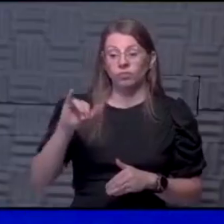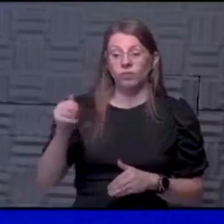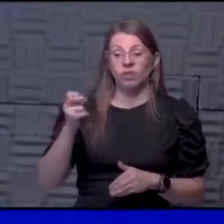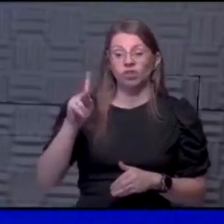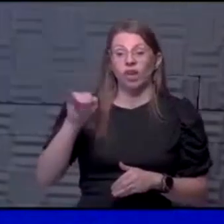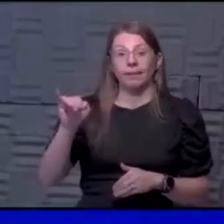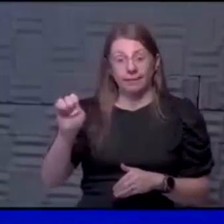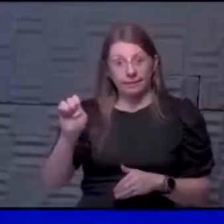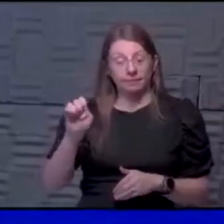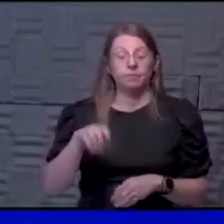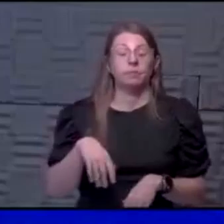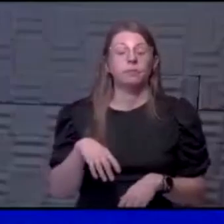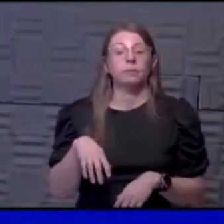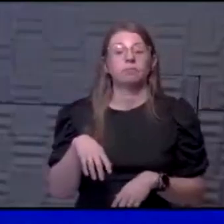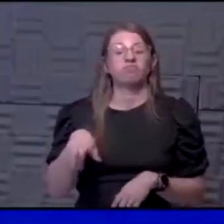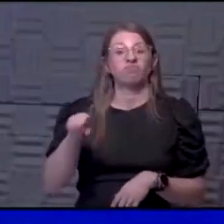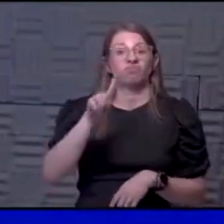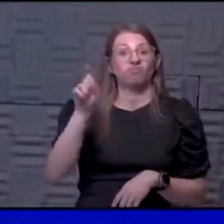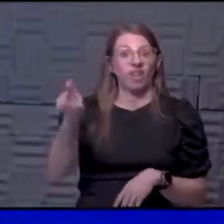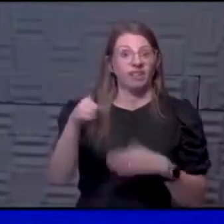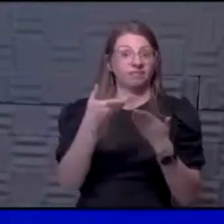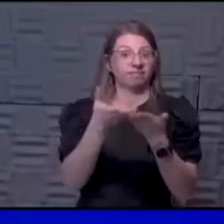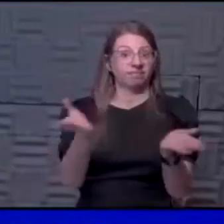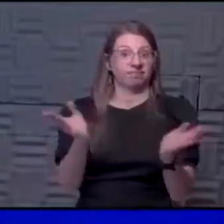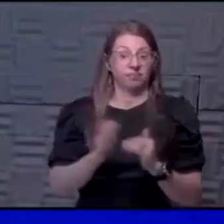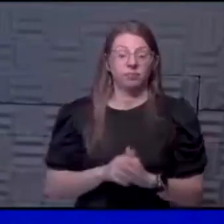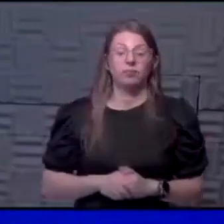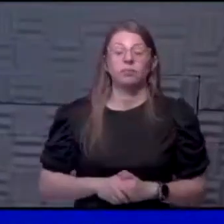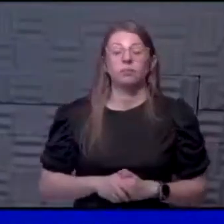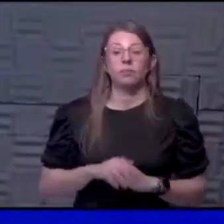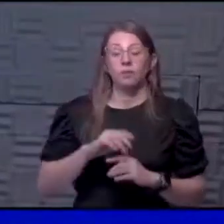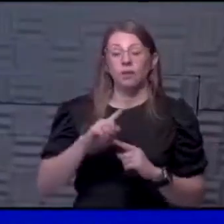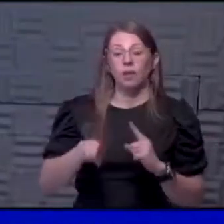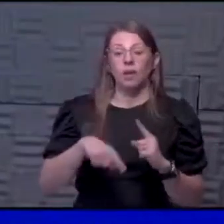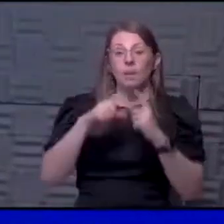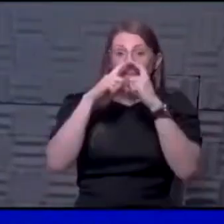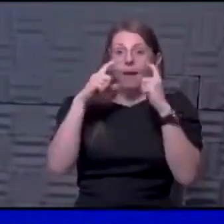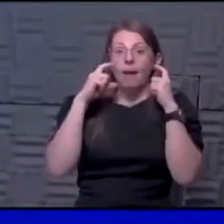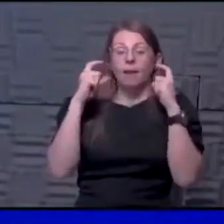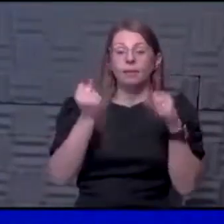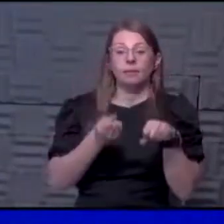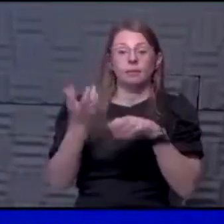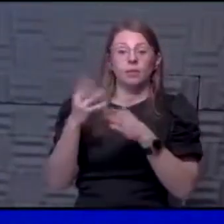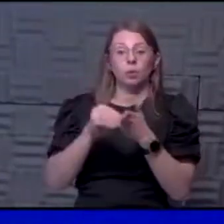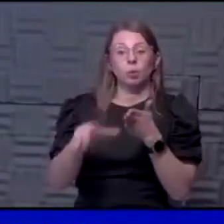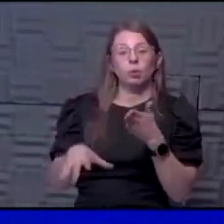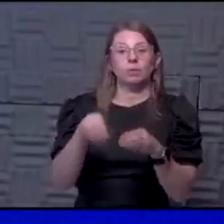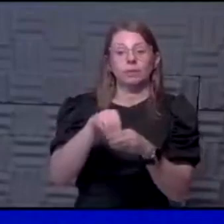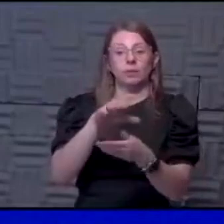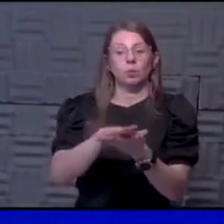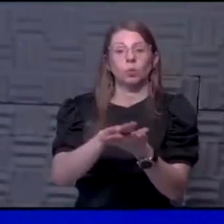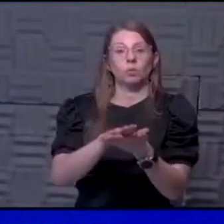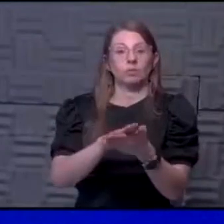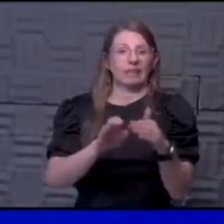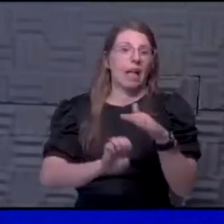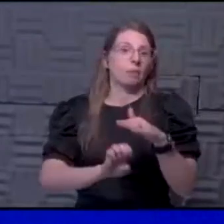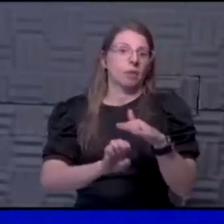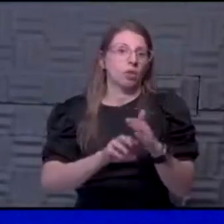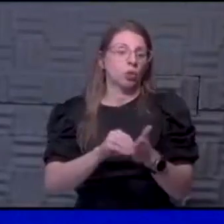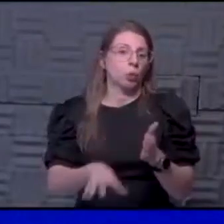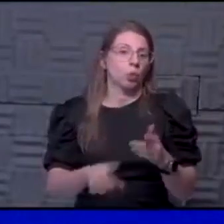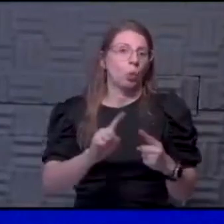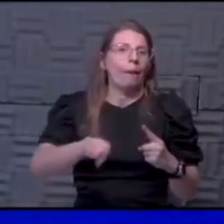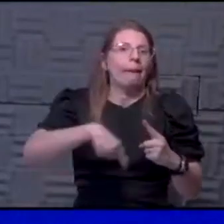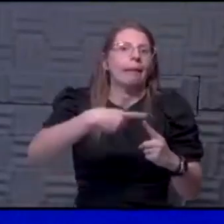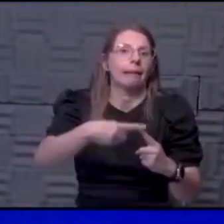Jackie is asking you all, when can we do away with masks on students in schools, especially elementary students?